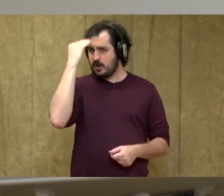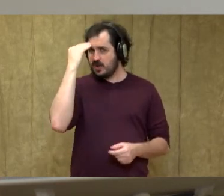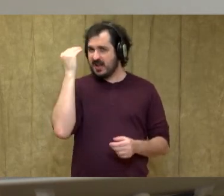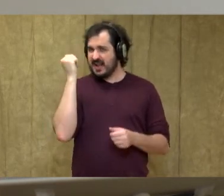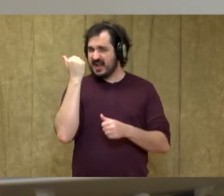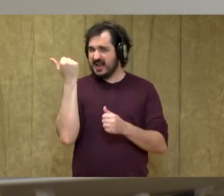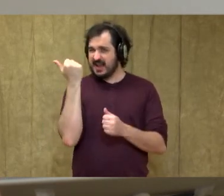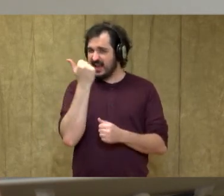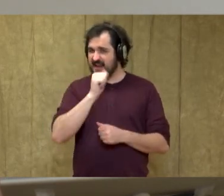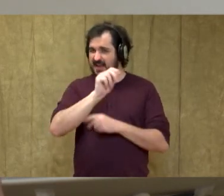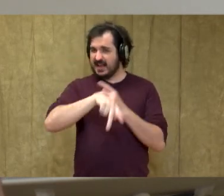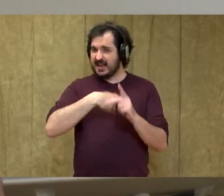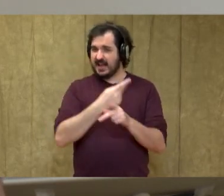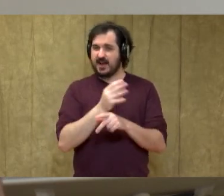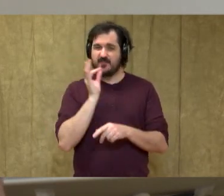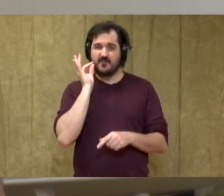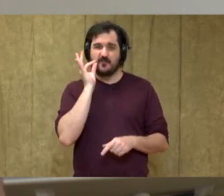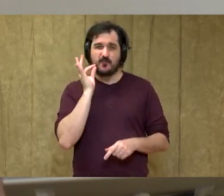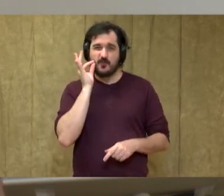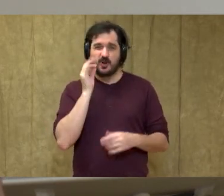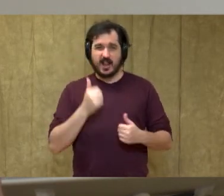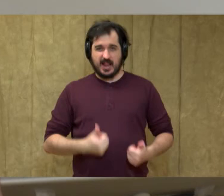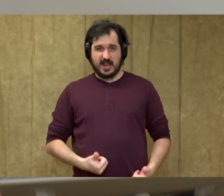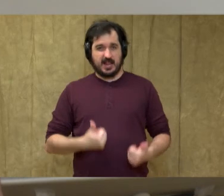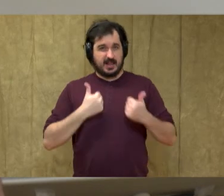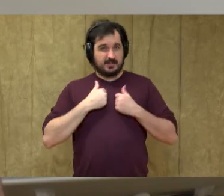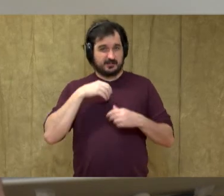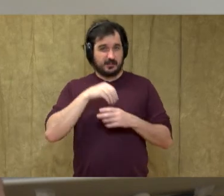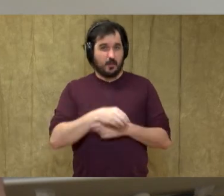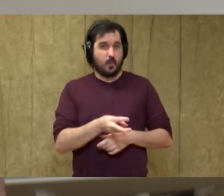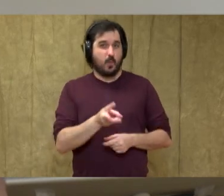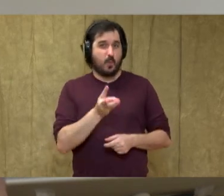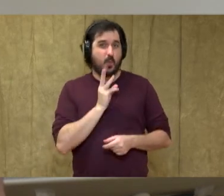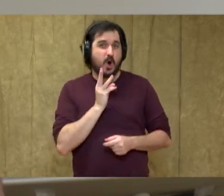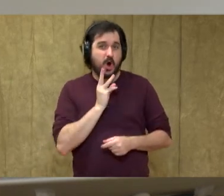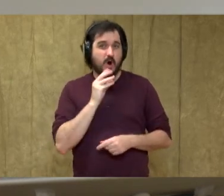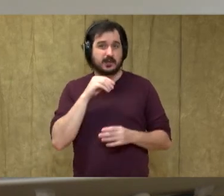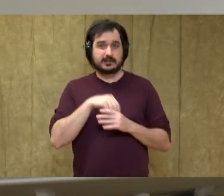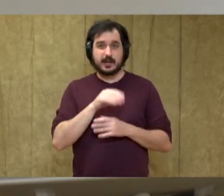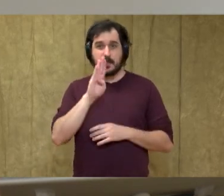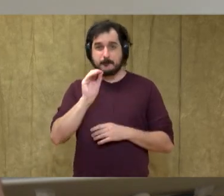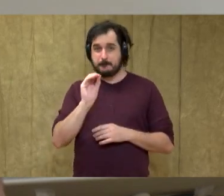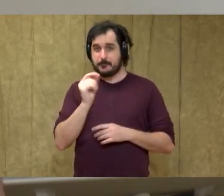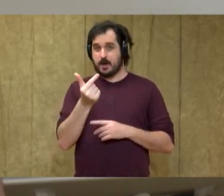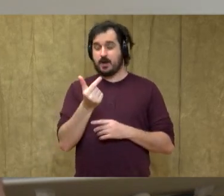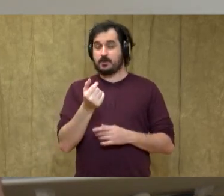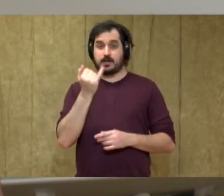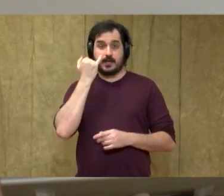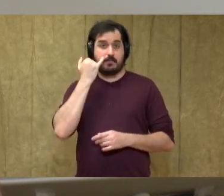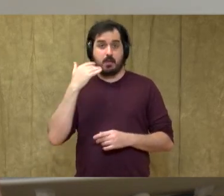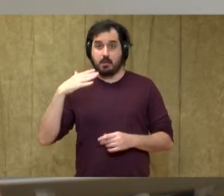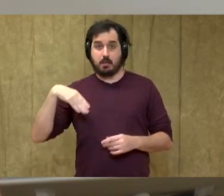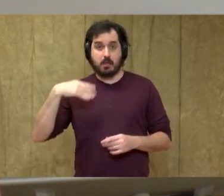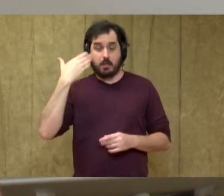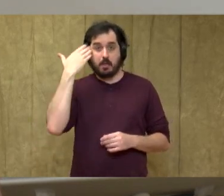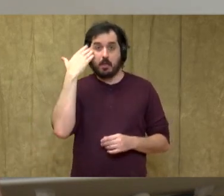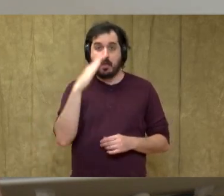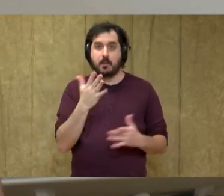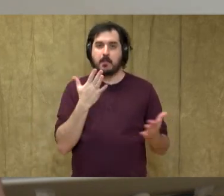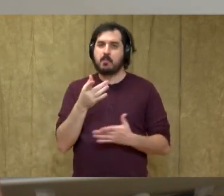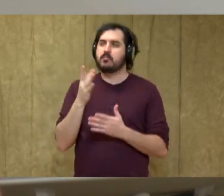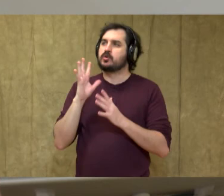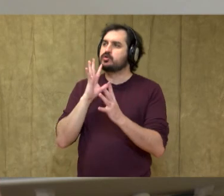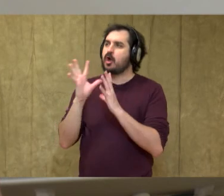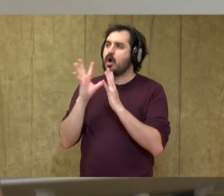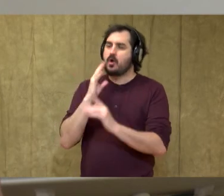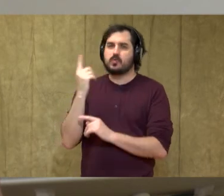in a bog or in water? If you don't, maybe you can talk to someone around you